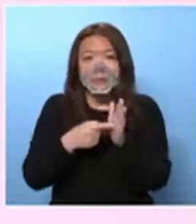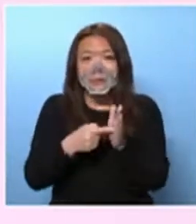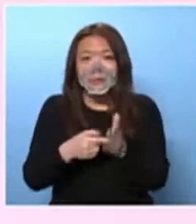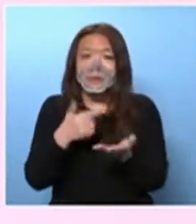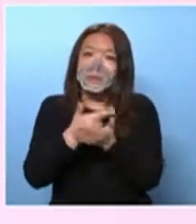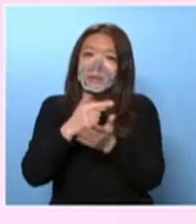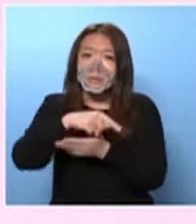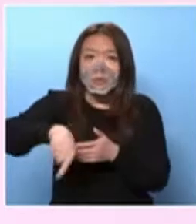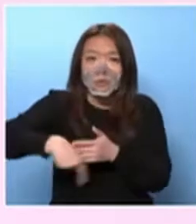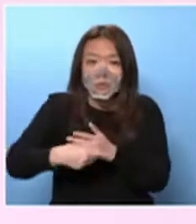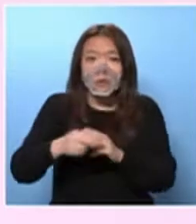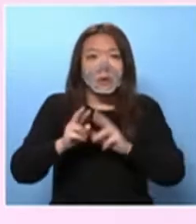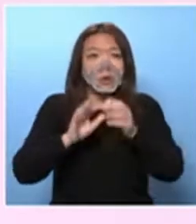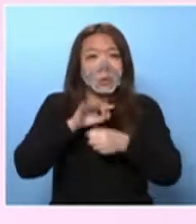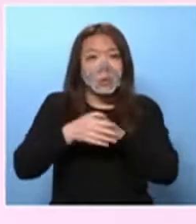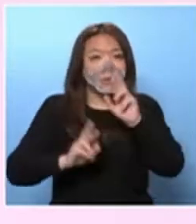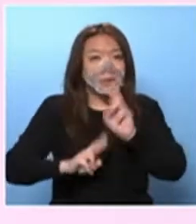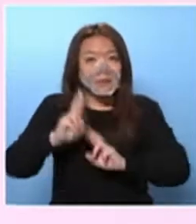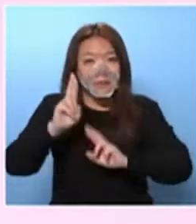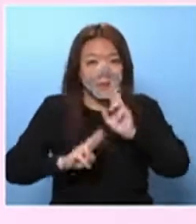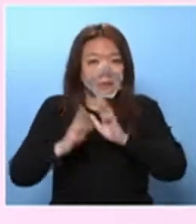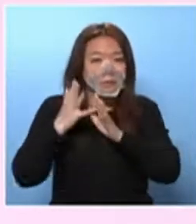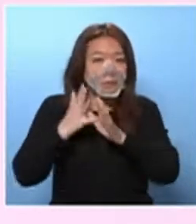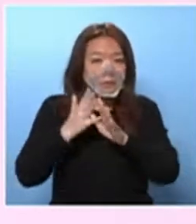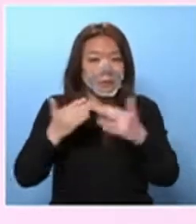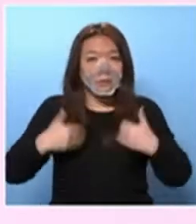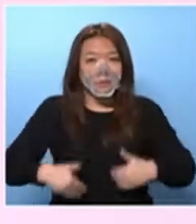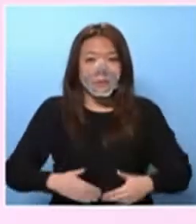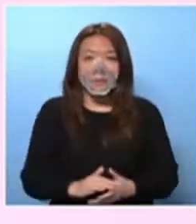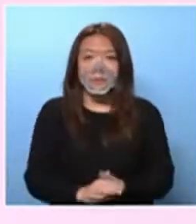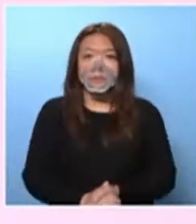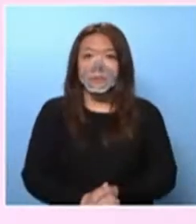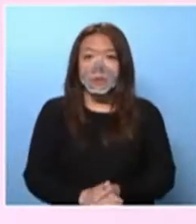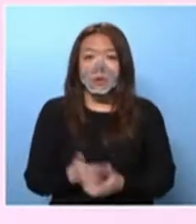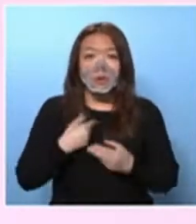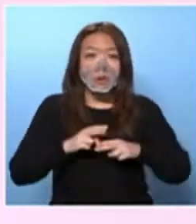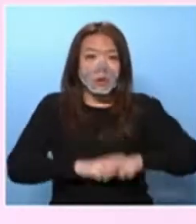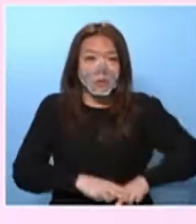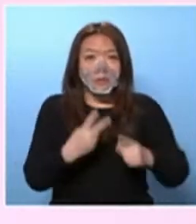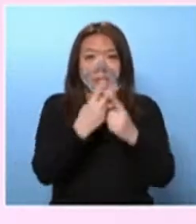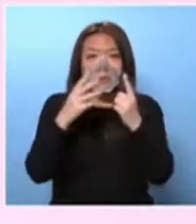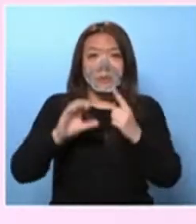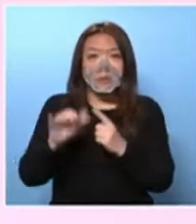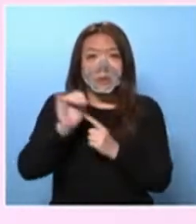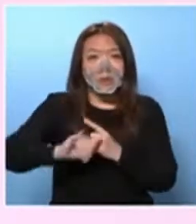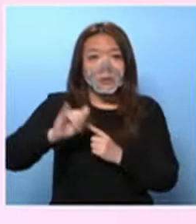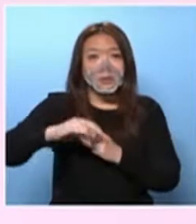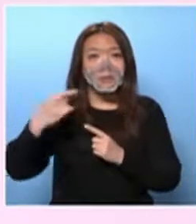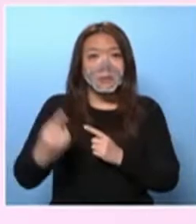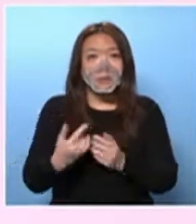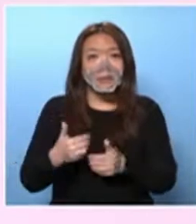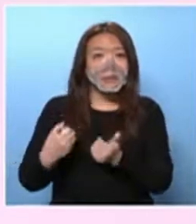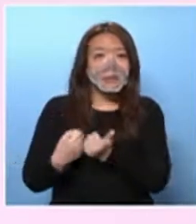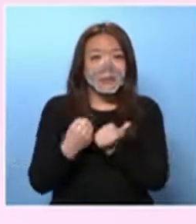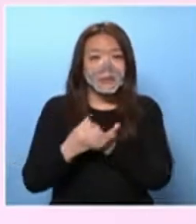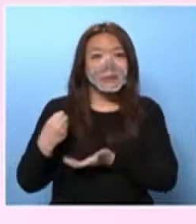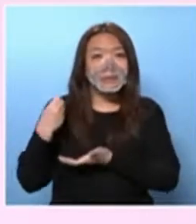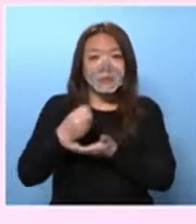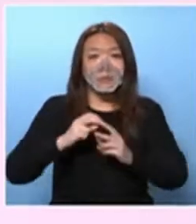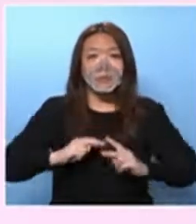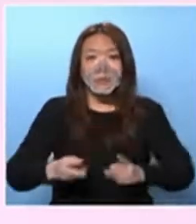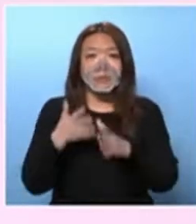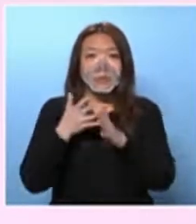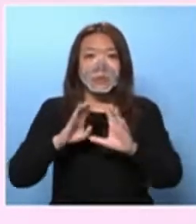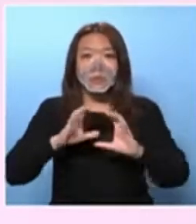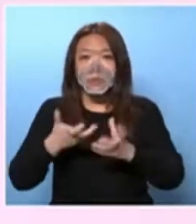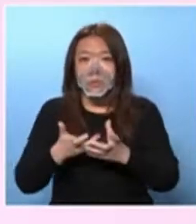multi-destination tourism and an international tourism hub as specified in the Outline Development Plan for the GBA and the Culture and Tourism Development Plan for